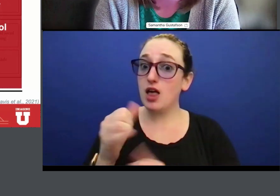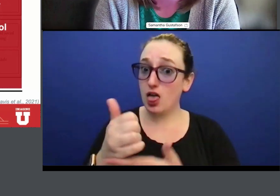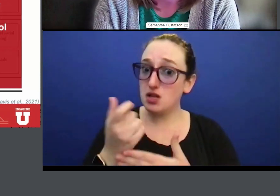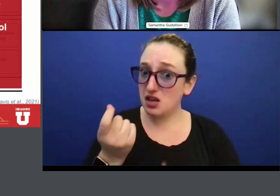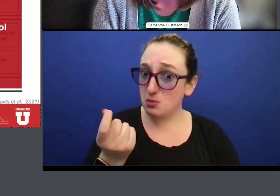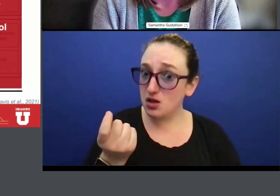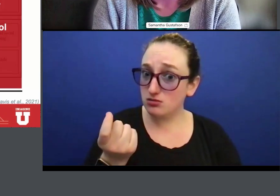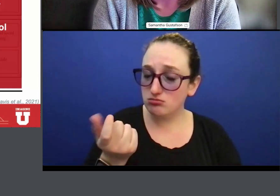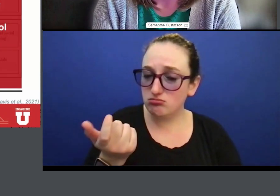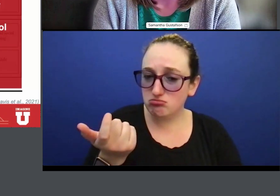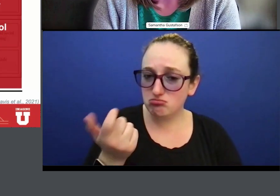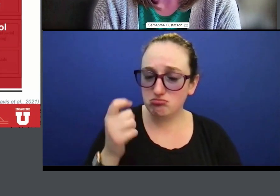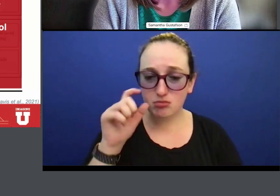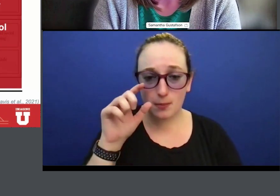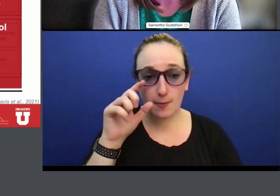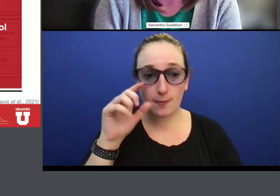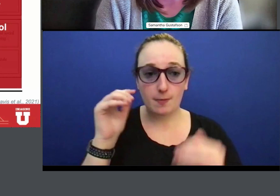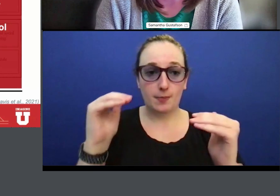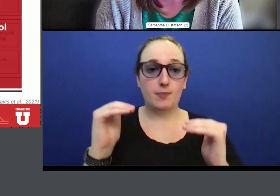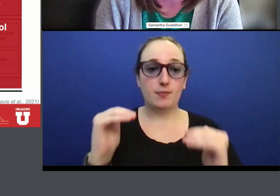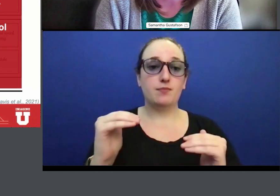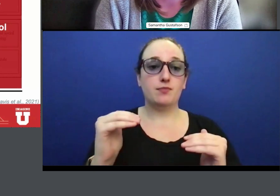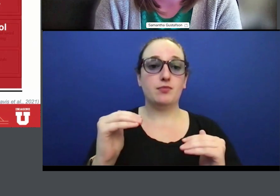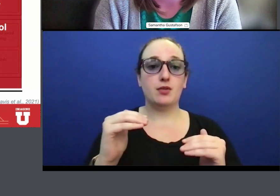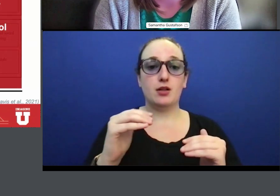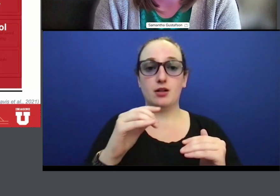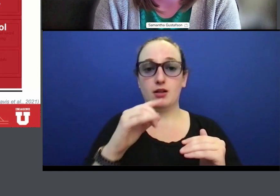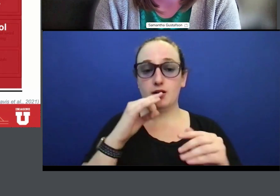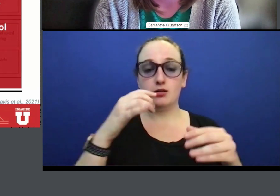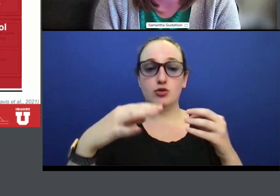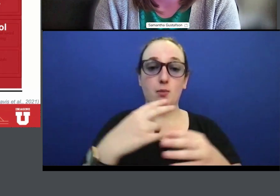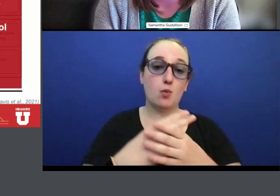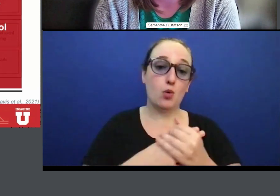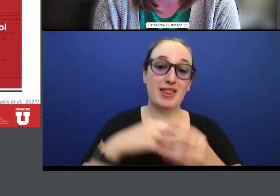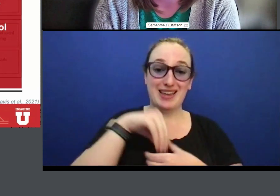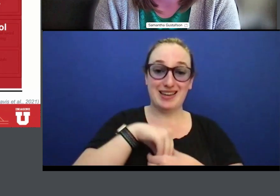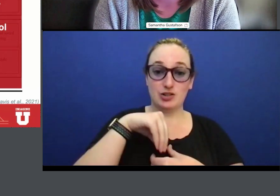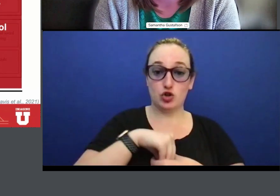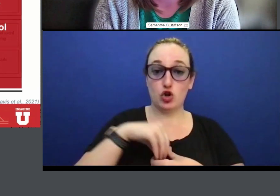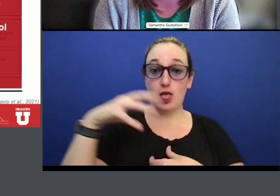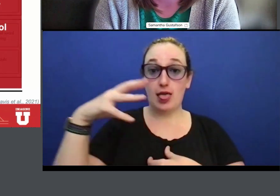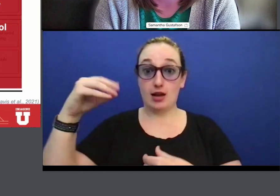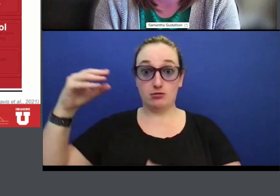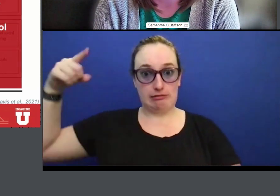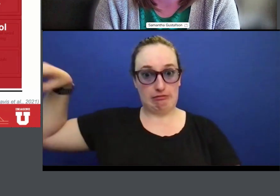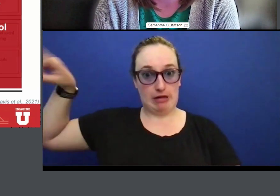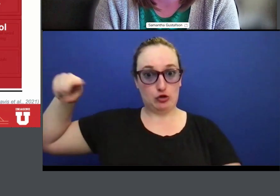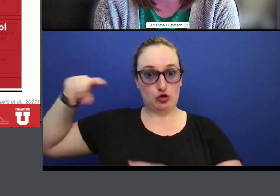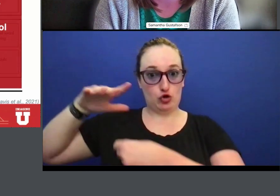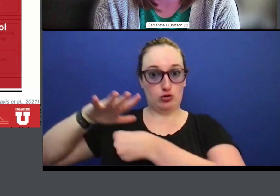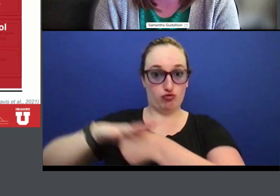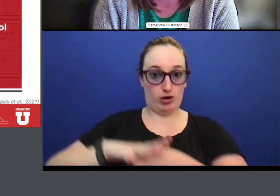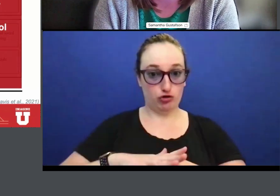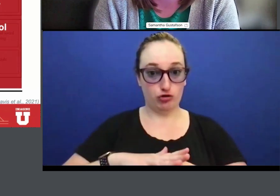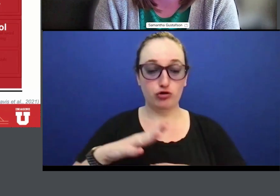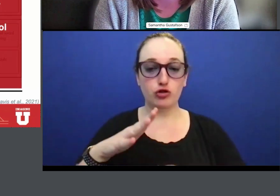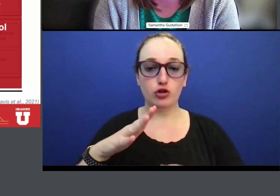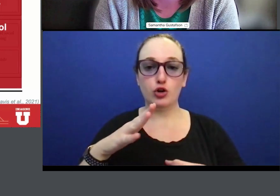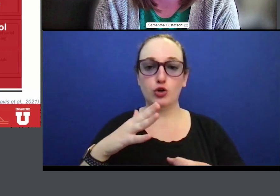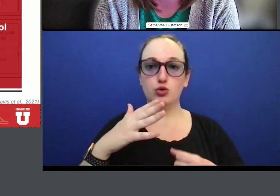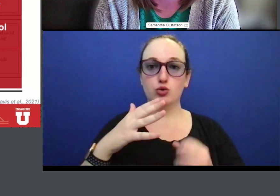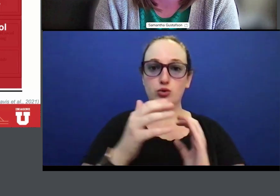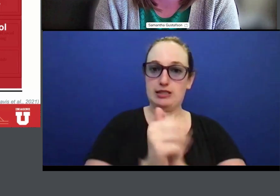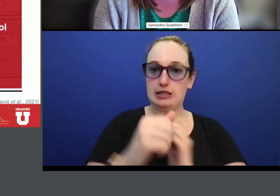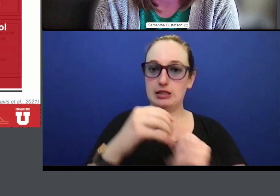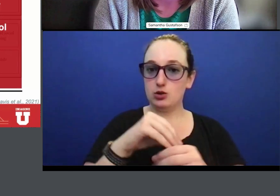that. Um, Children described both internal and external pressure to do well in school as leading to listening